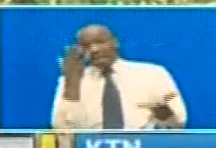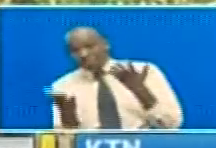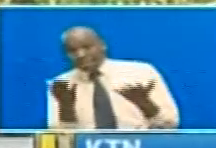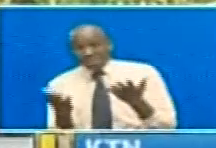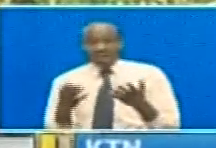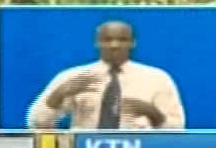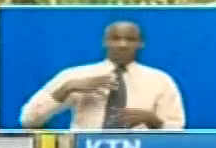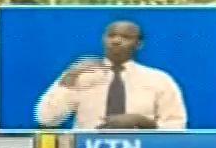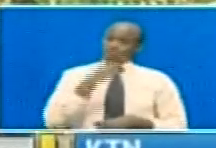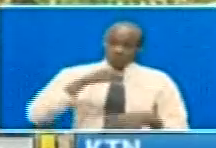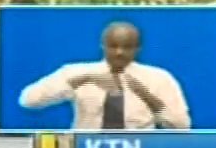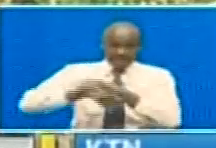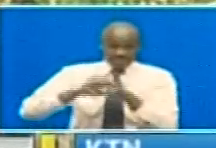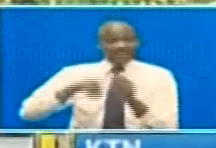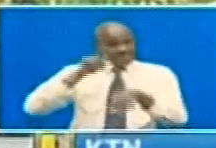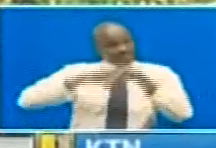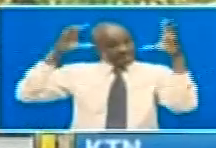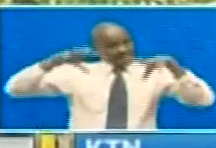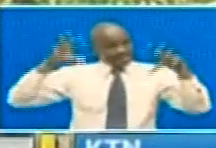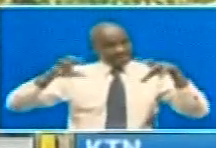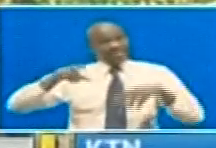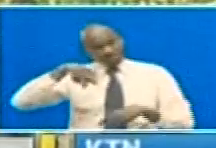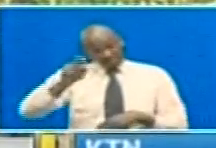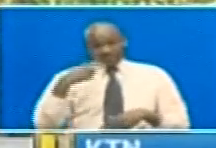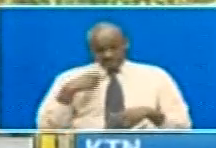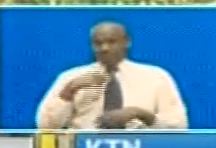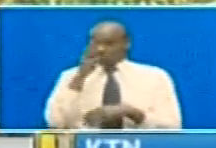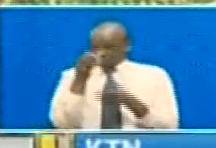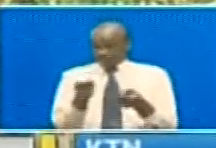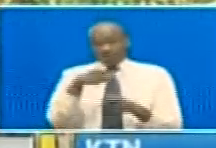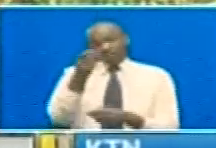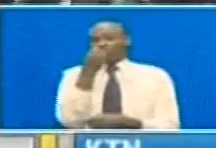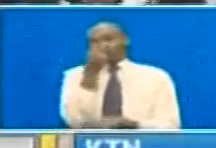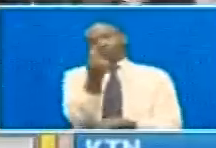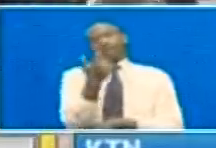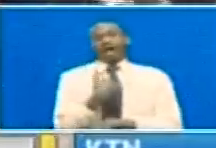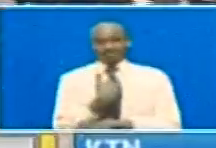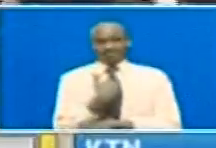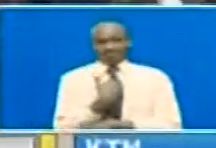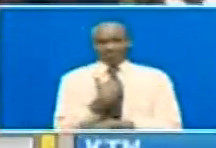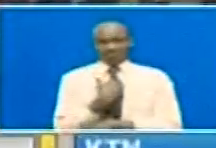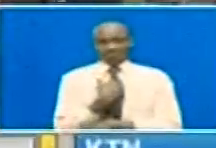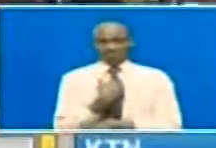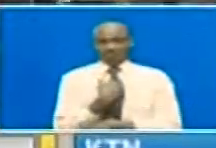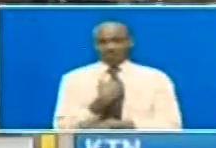ambaye walipanda wakati wa mvua wakapiga maji kidogo ndo wamepata chakula kidogo.